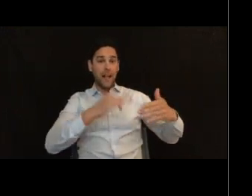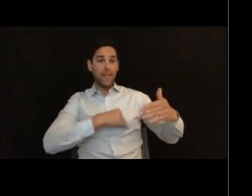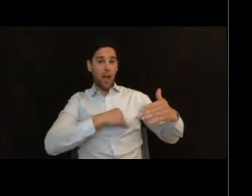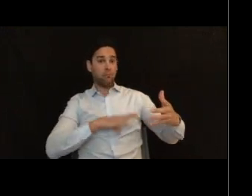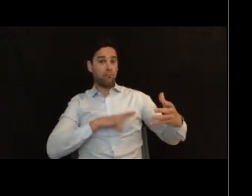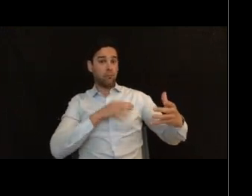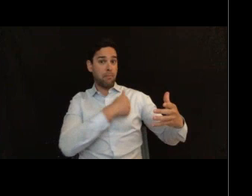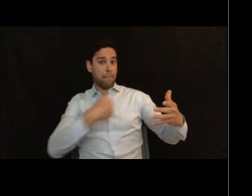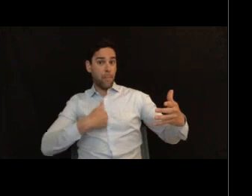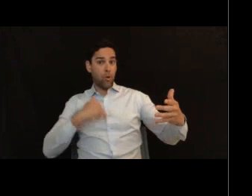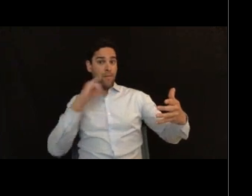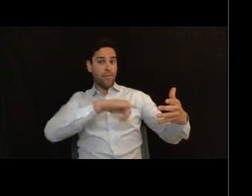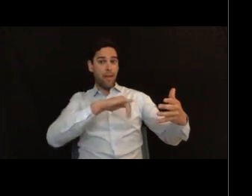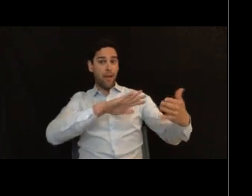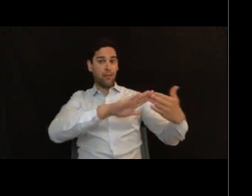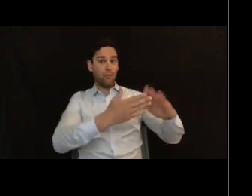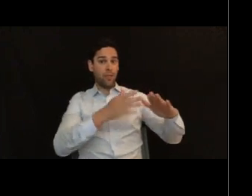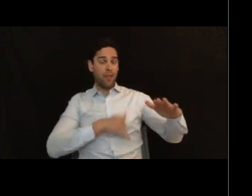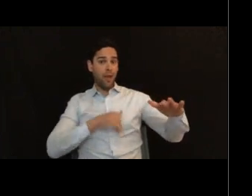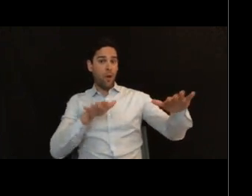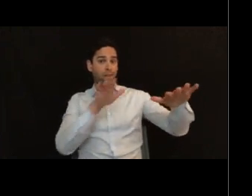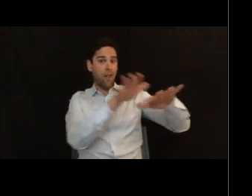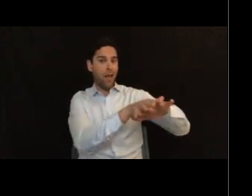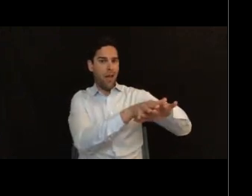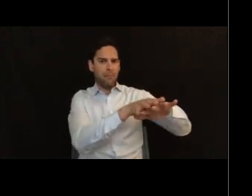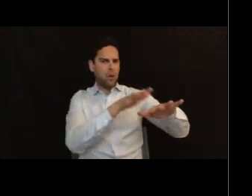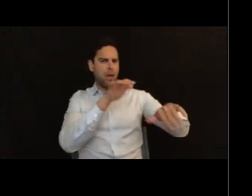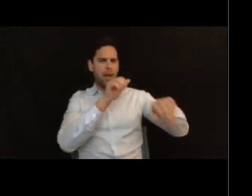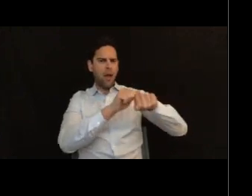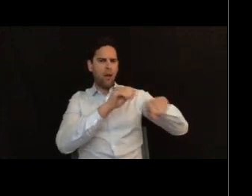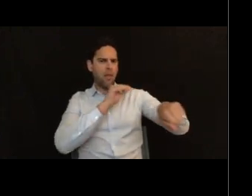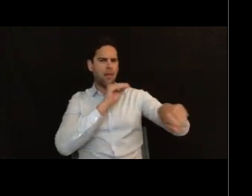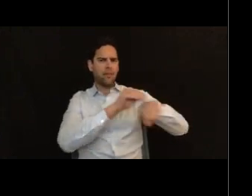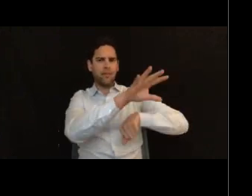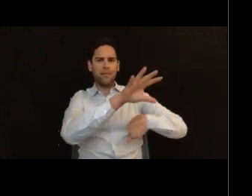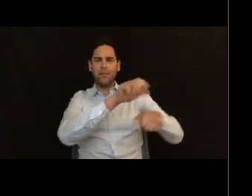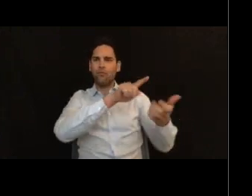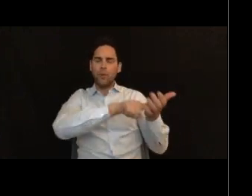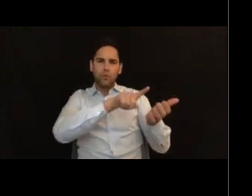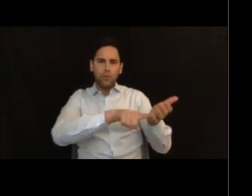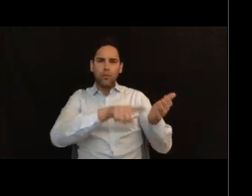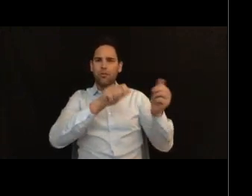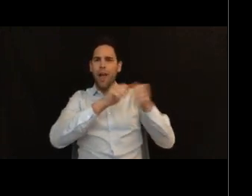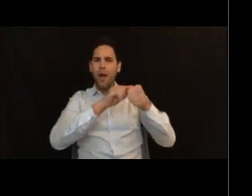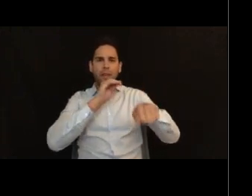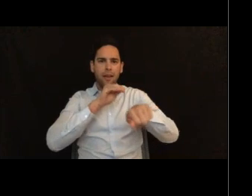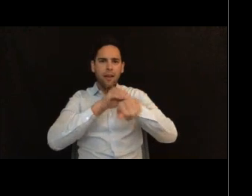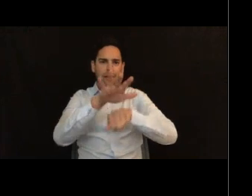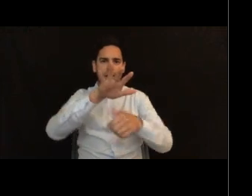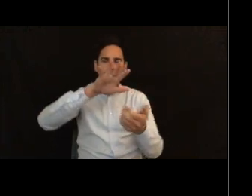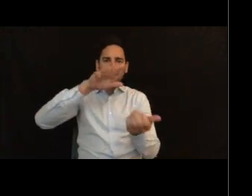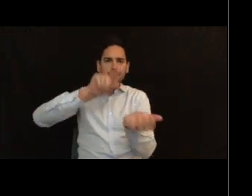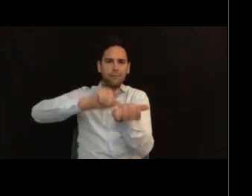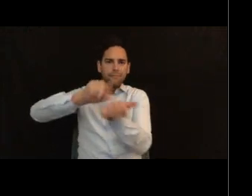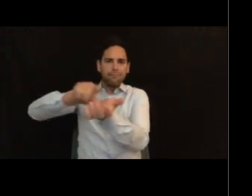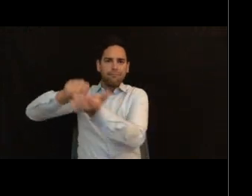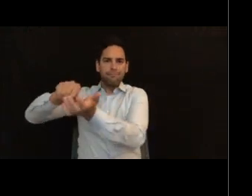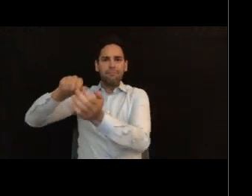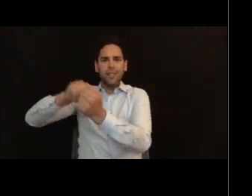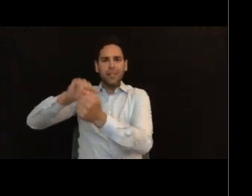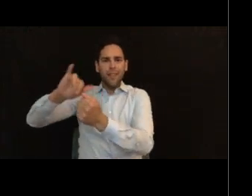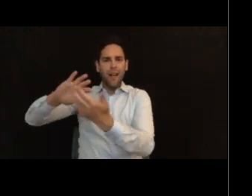might mean for knowledge production and the analyses of the practices of the people in the community that you're looking